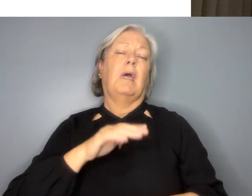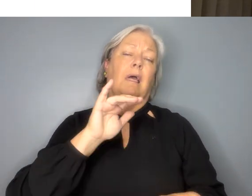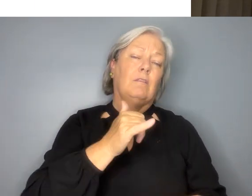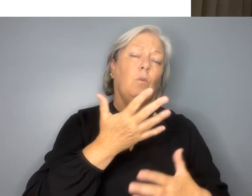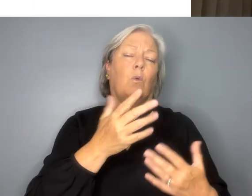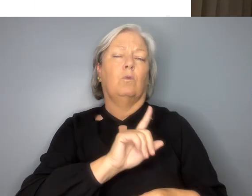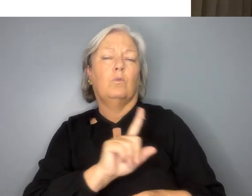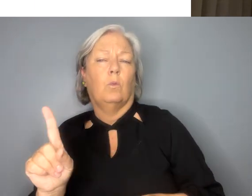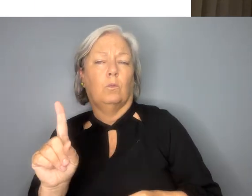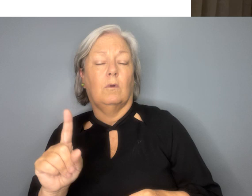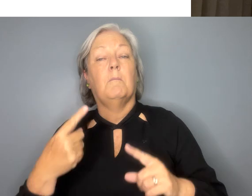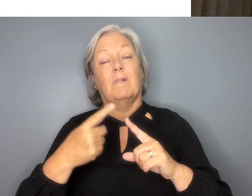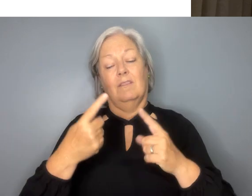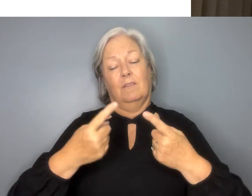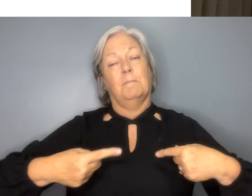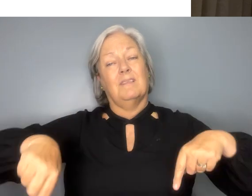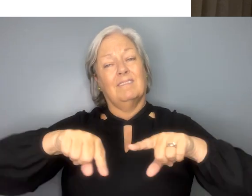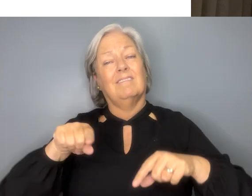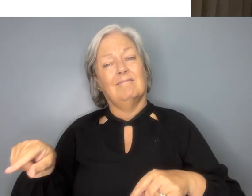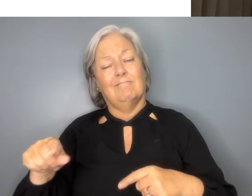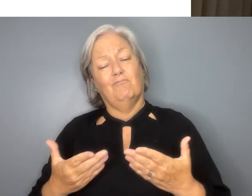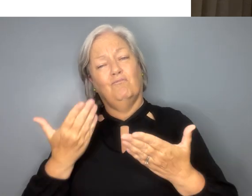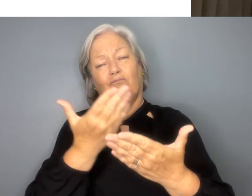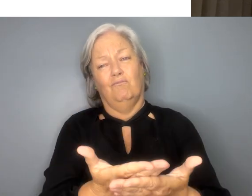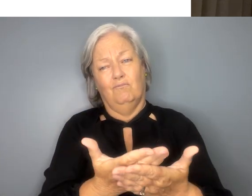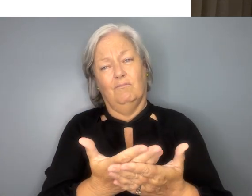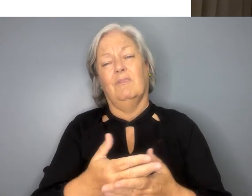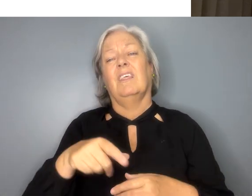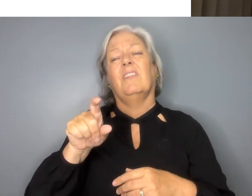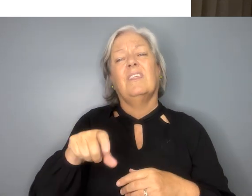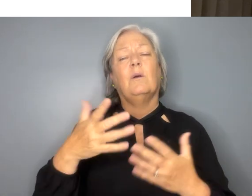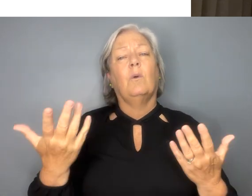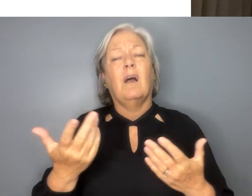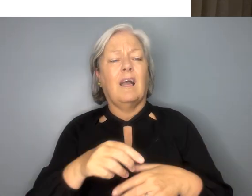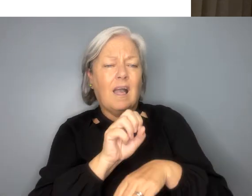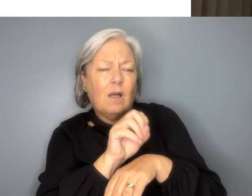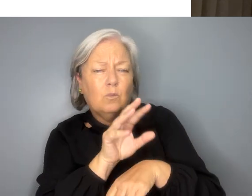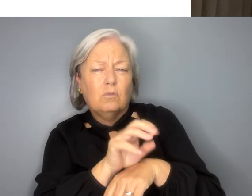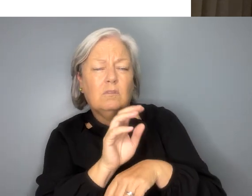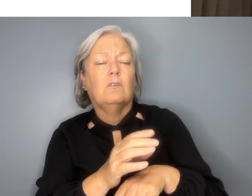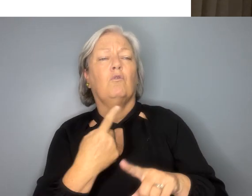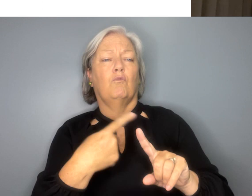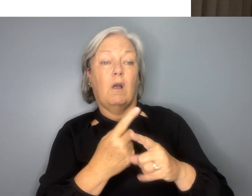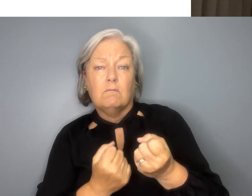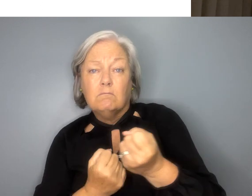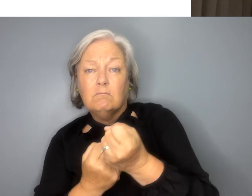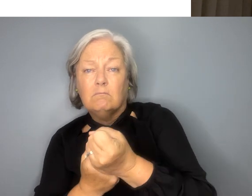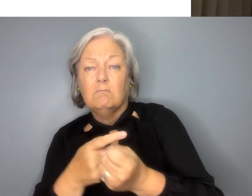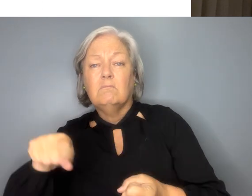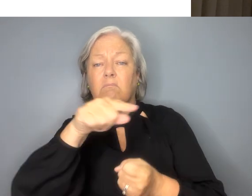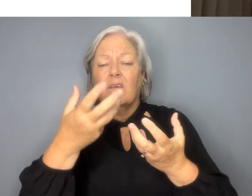Along with prohibition, the committee has also recommended the need for adequate counselling and support